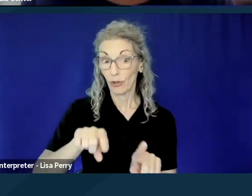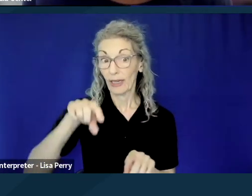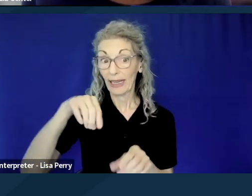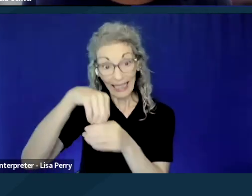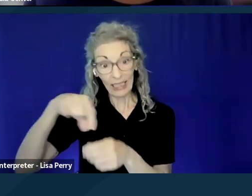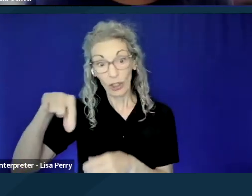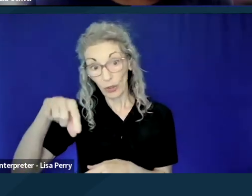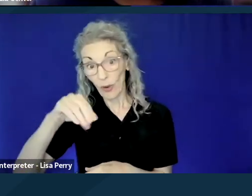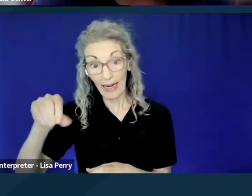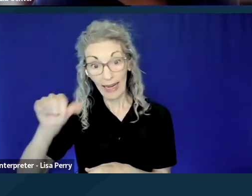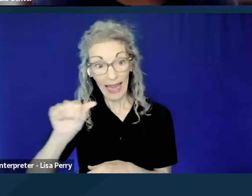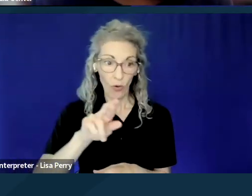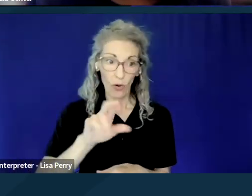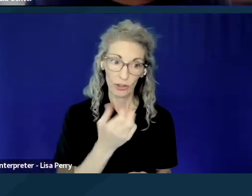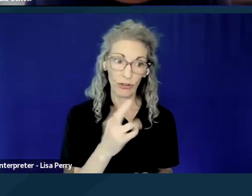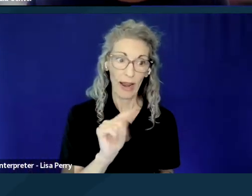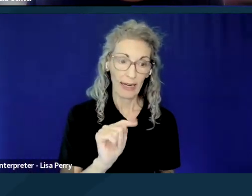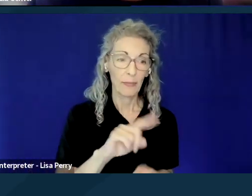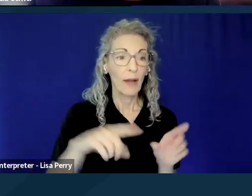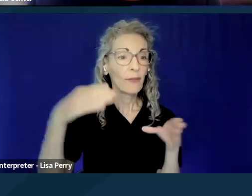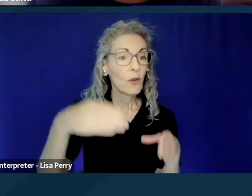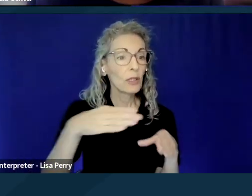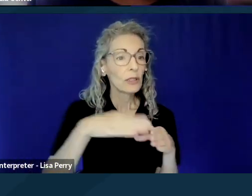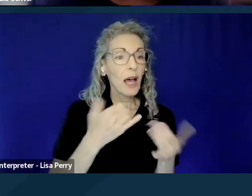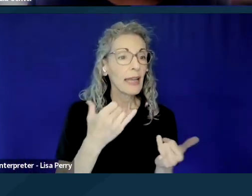chat. But I'm going to focus on the ones